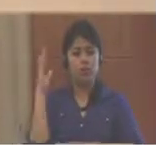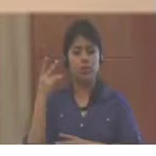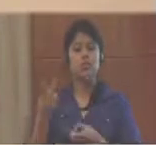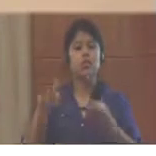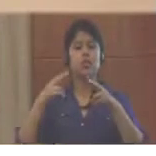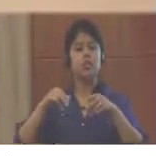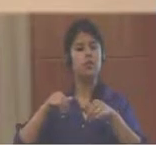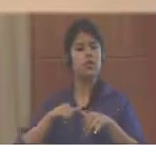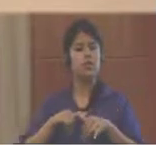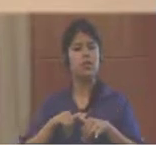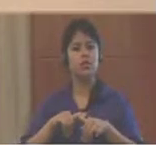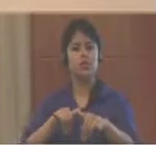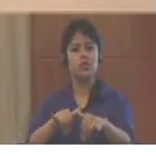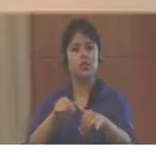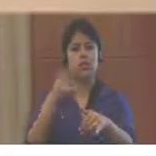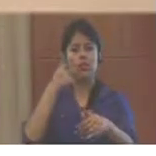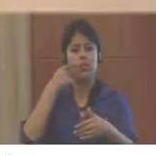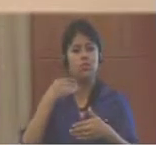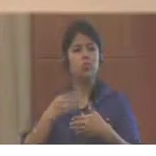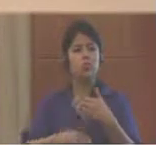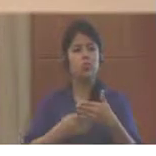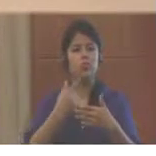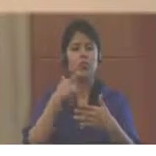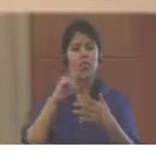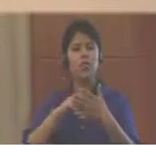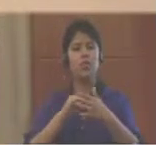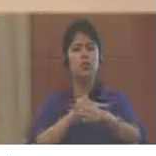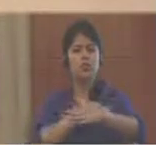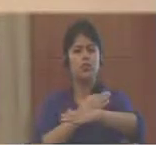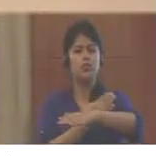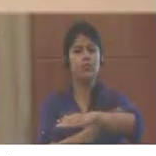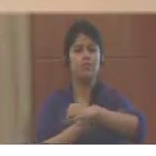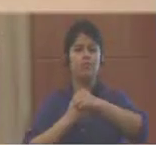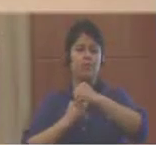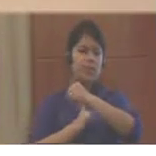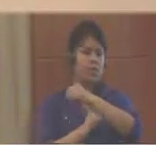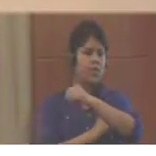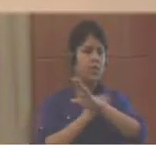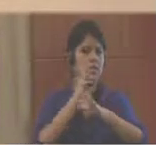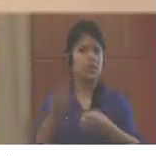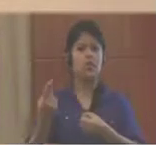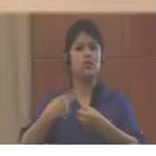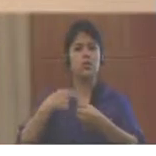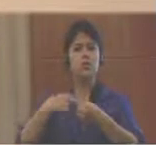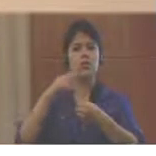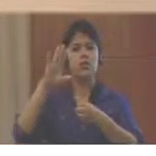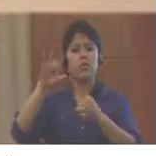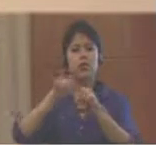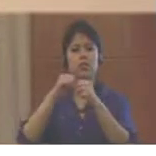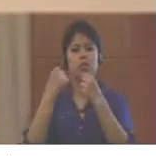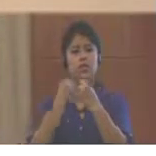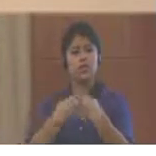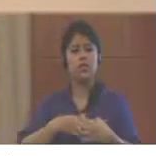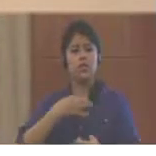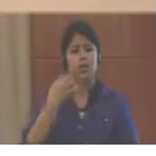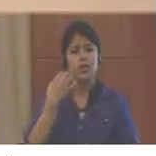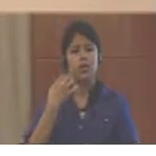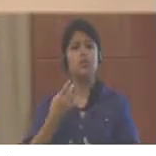commitment, we intend to continue to play an important role strengthening the civil society participation